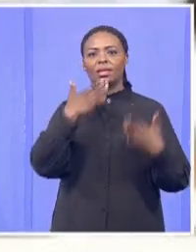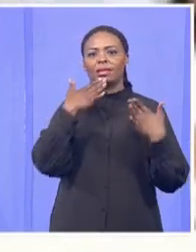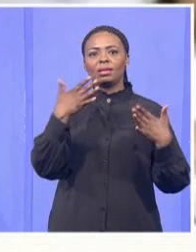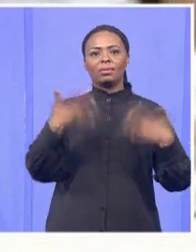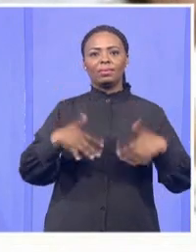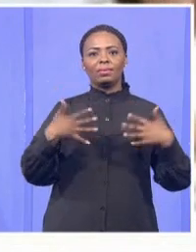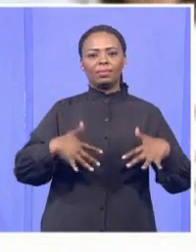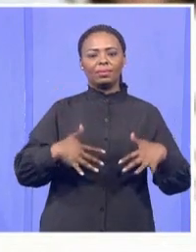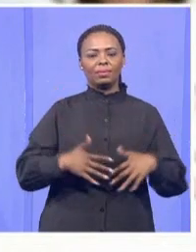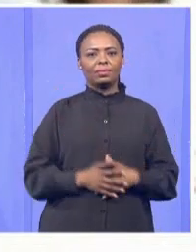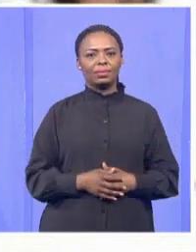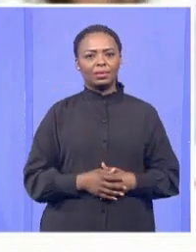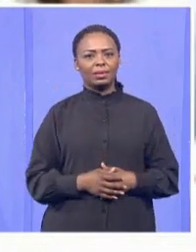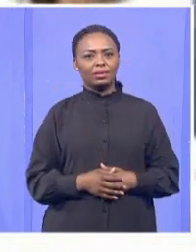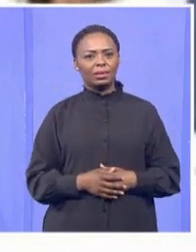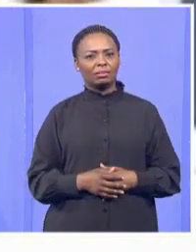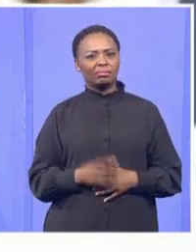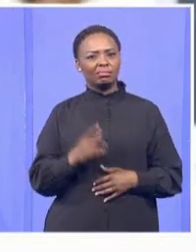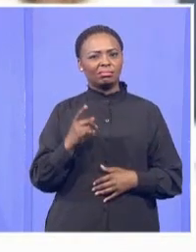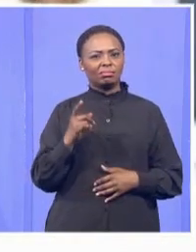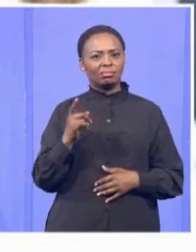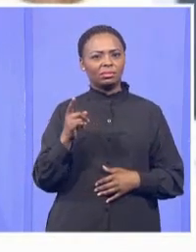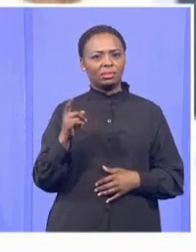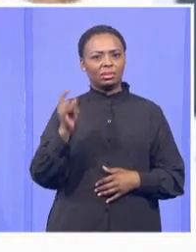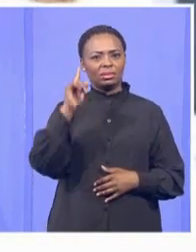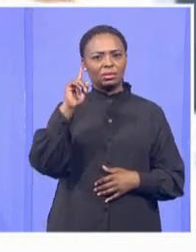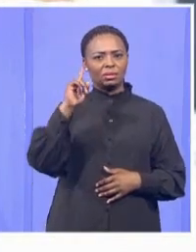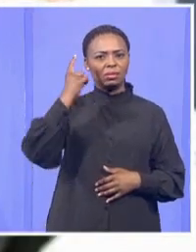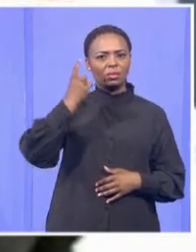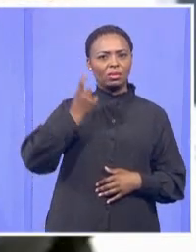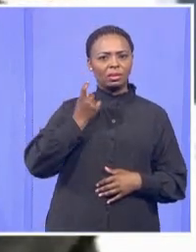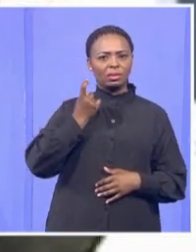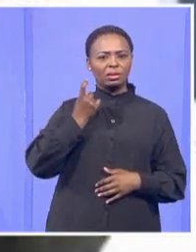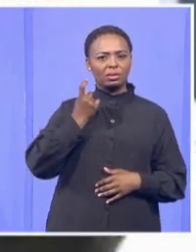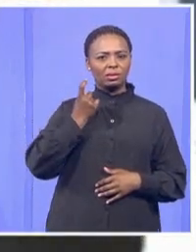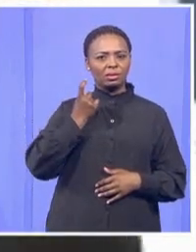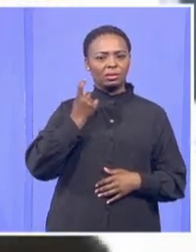is I think a question by